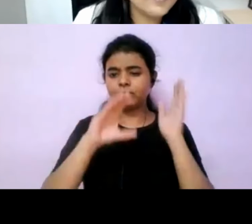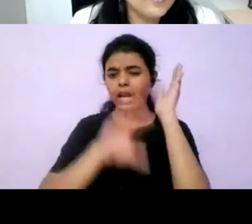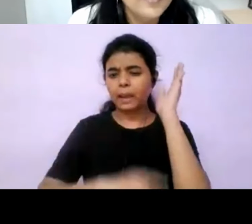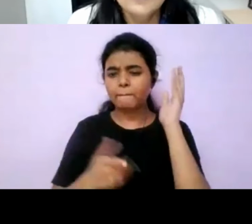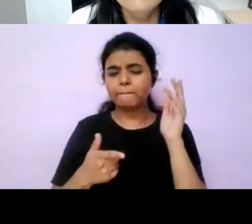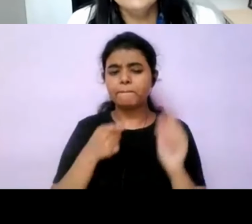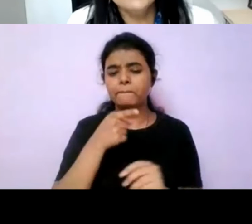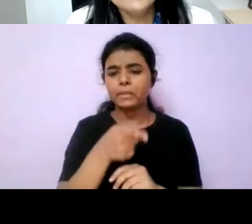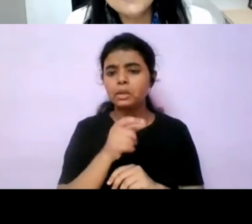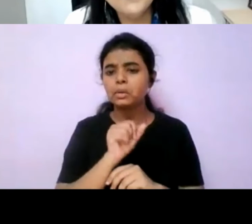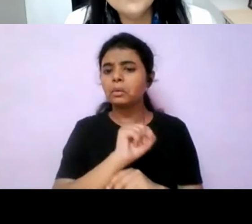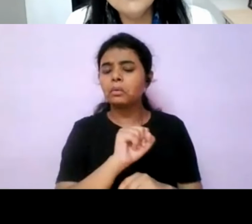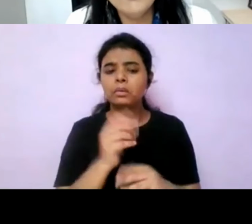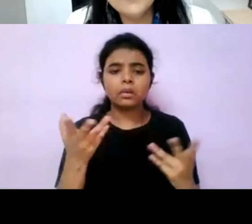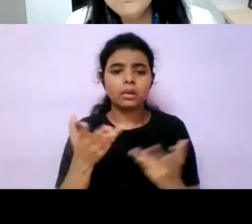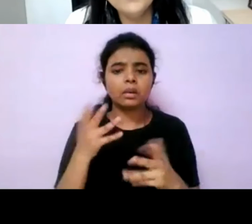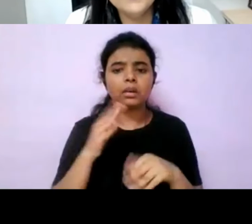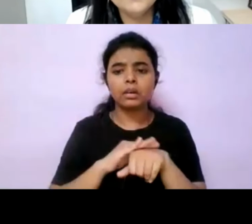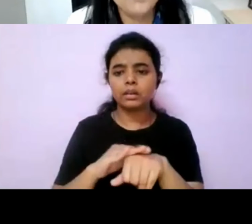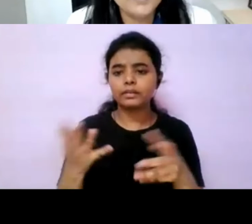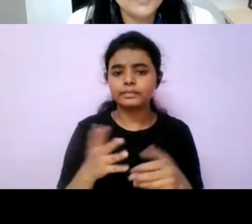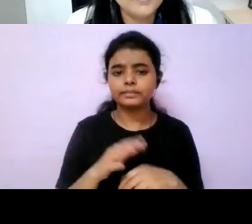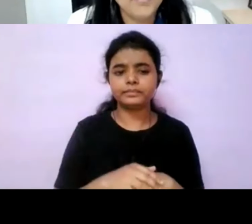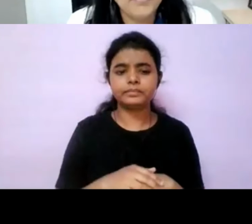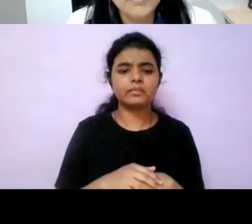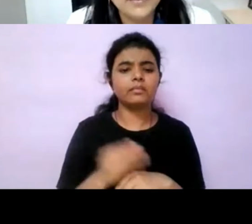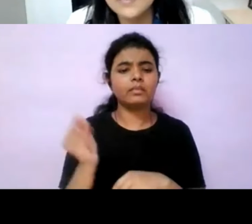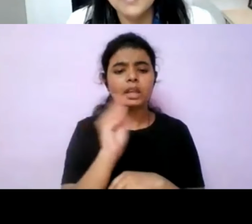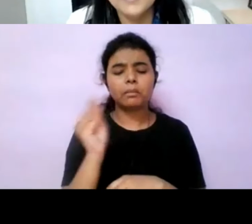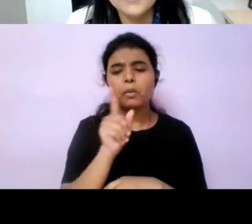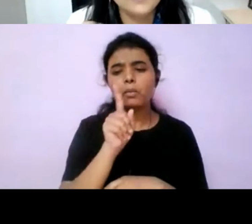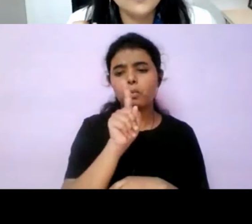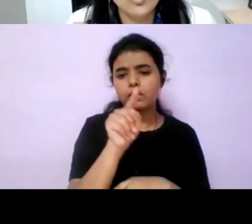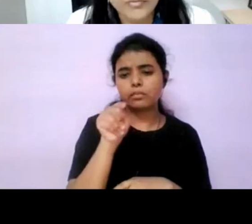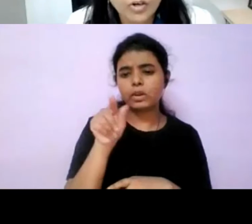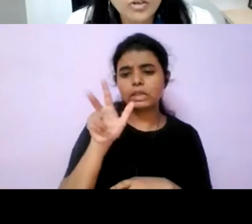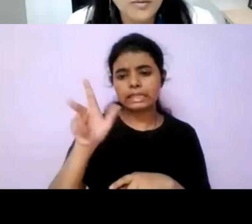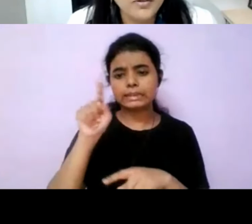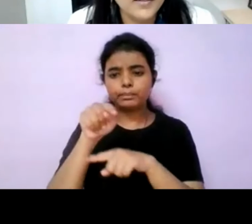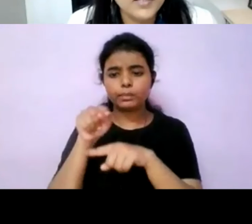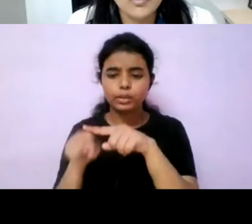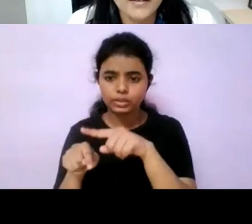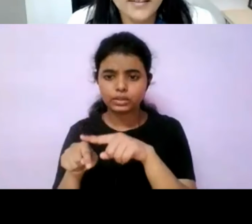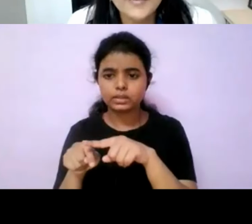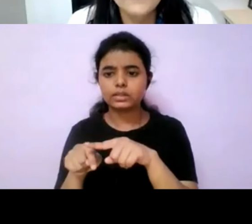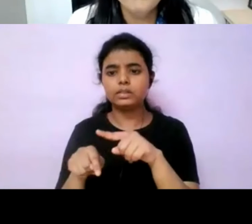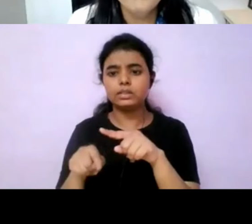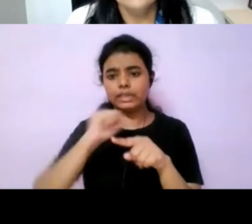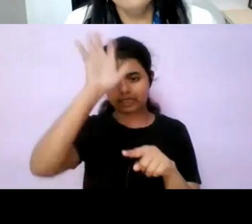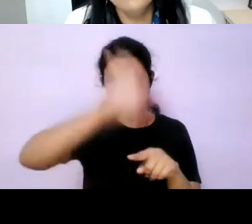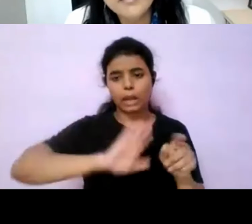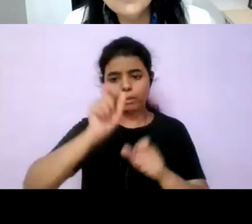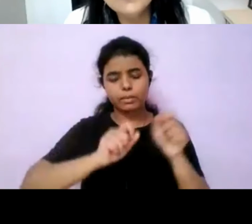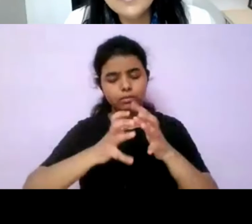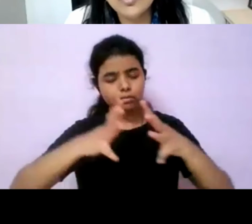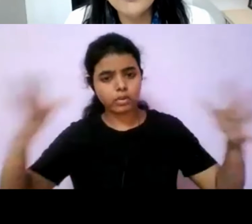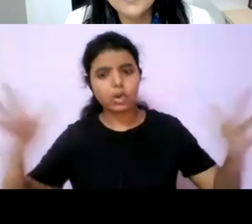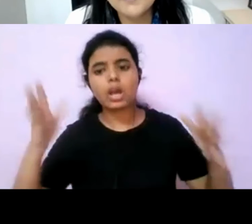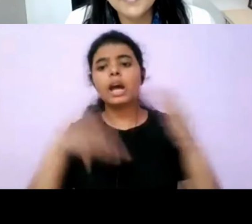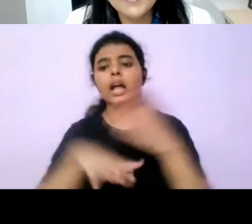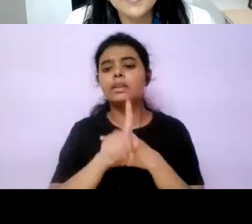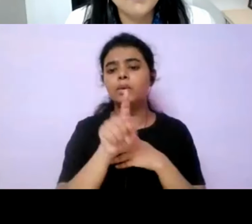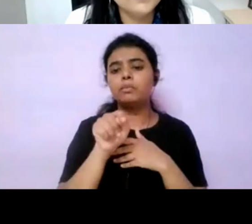says that with an estimated 1.8% people with disabilities in the overall population of India, the prevalence